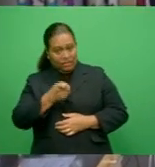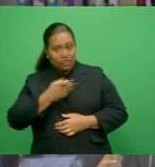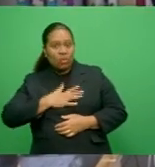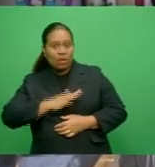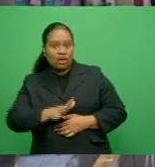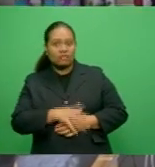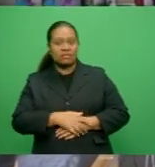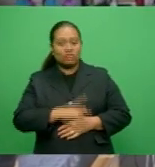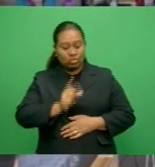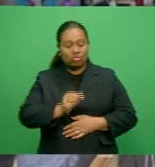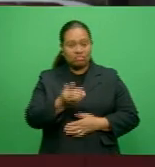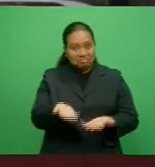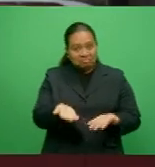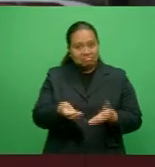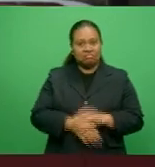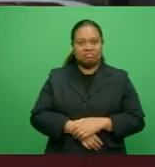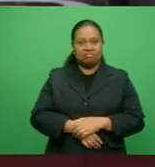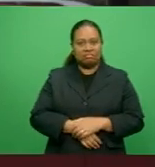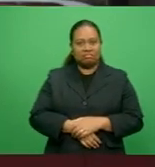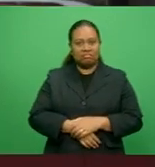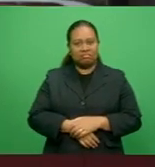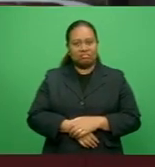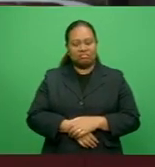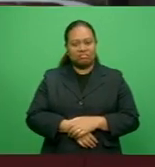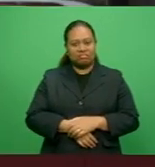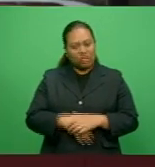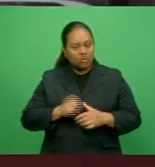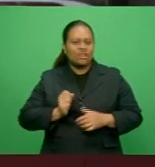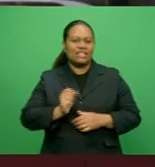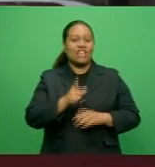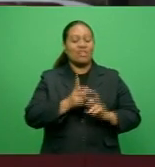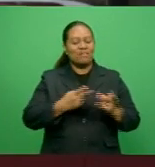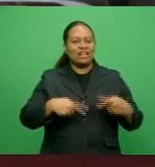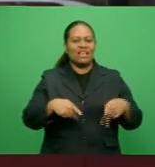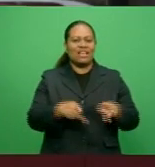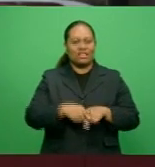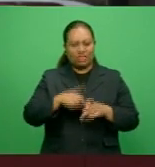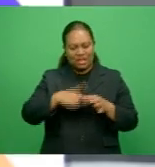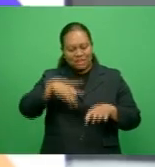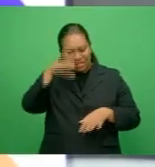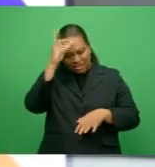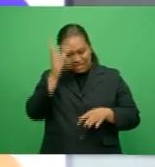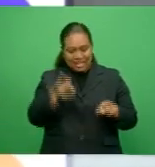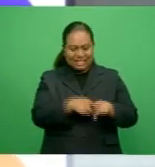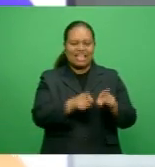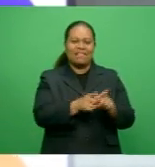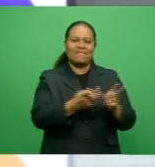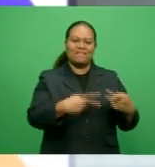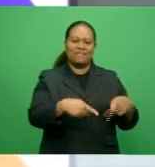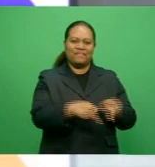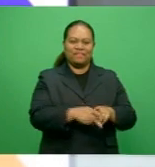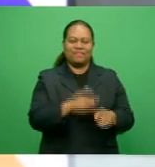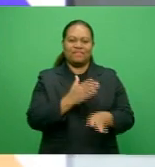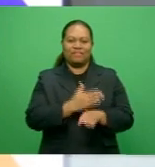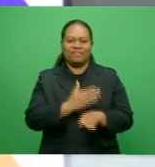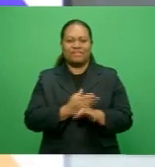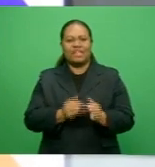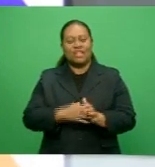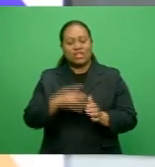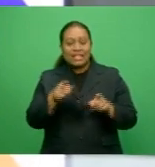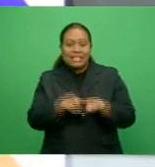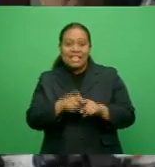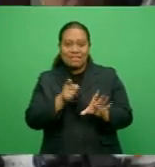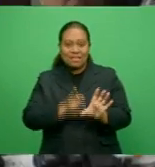direction that you want to go to, then we will have to send you to a place where you can be educated in this field. The past few years, Thompson has